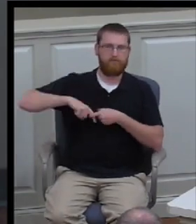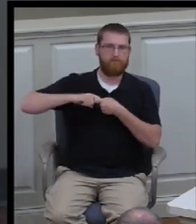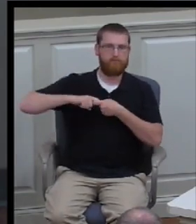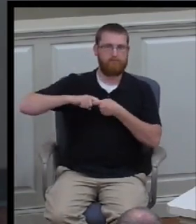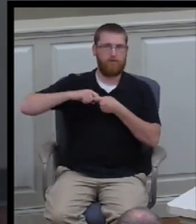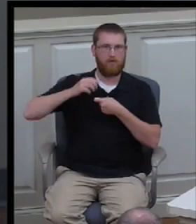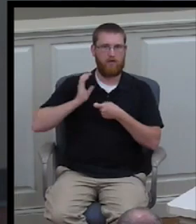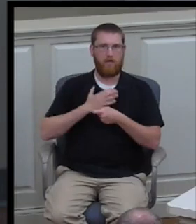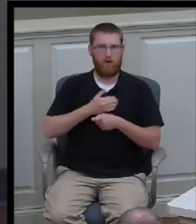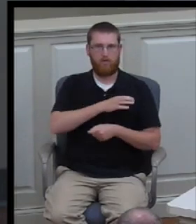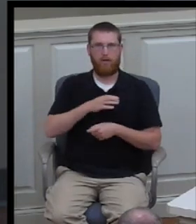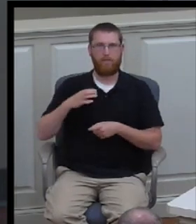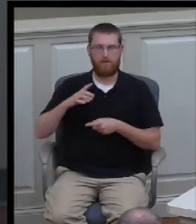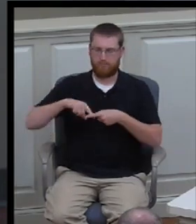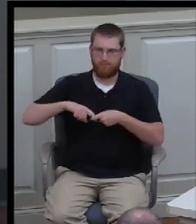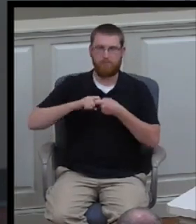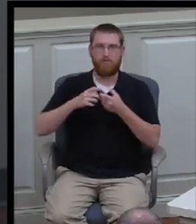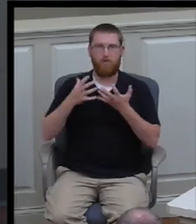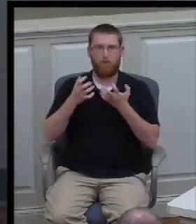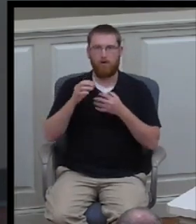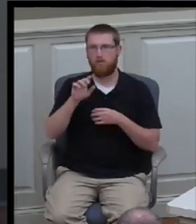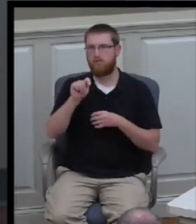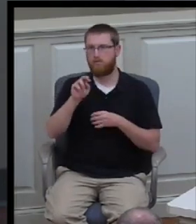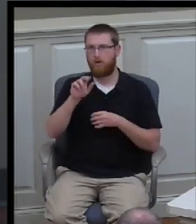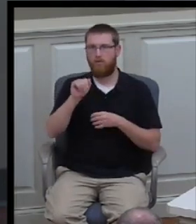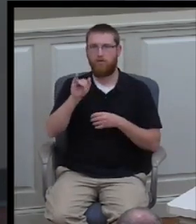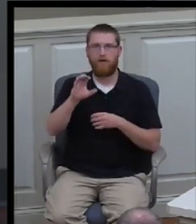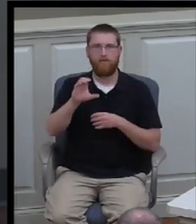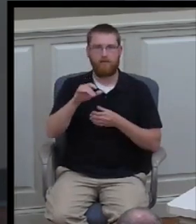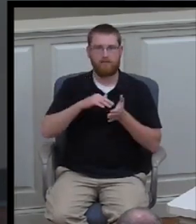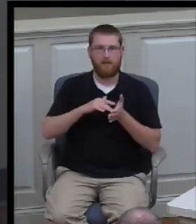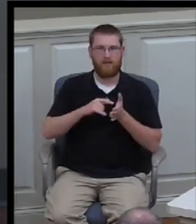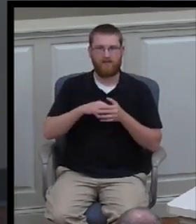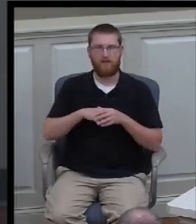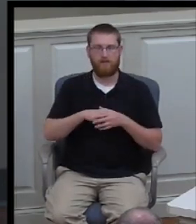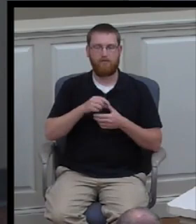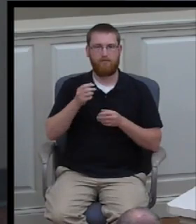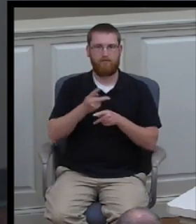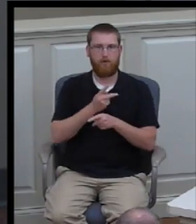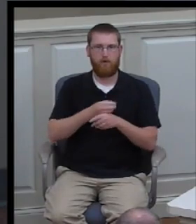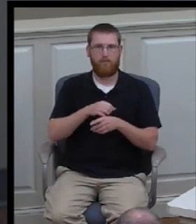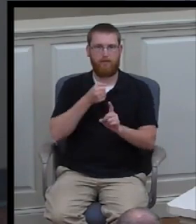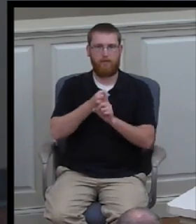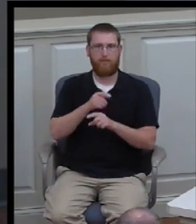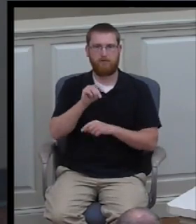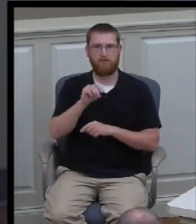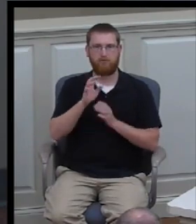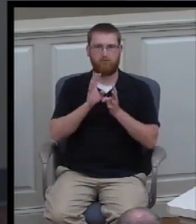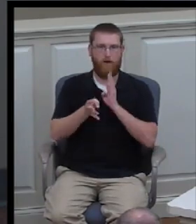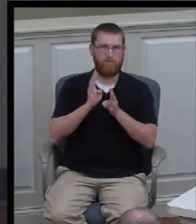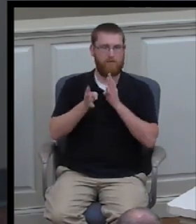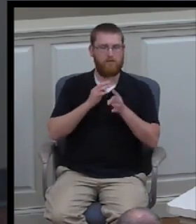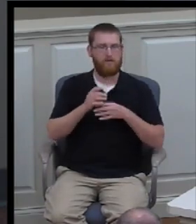The Planning Commission decided they'd like to see a traffic study submitted to evaluate the traffic impact. So the application was tabled in